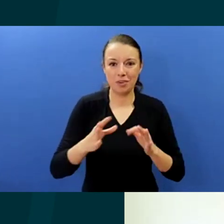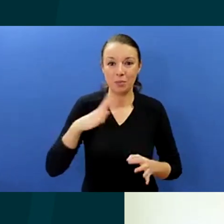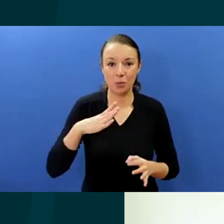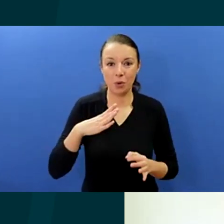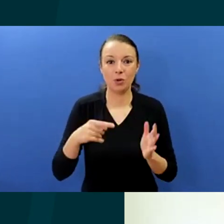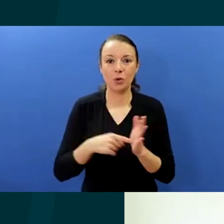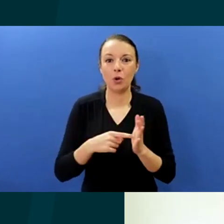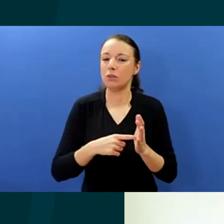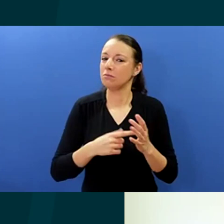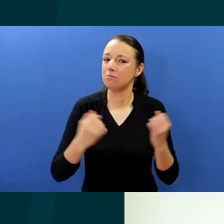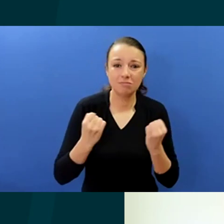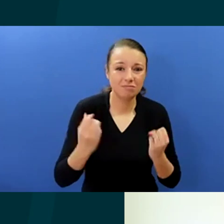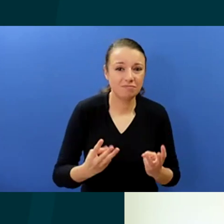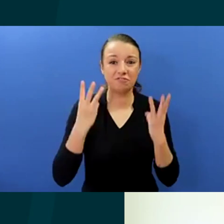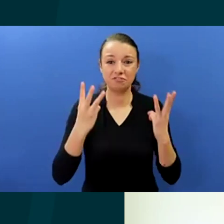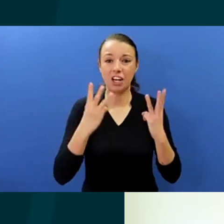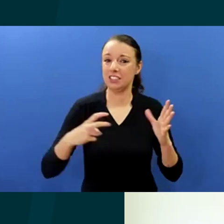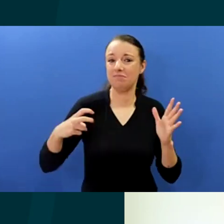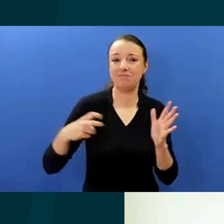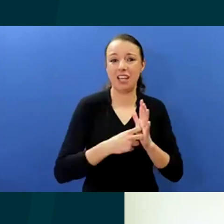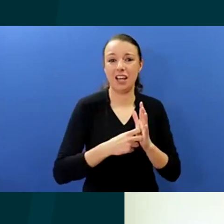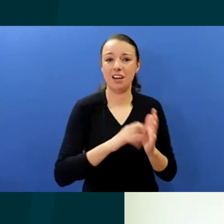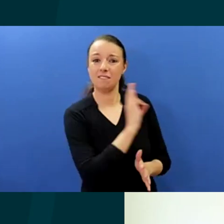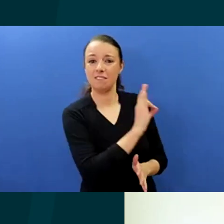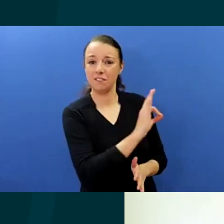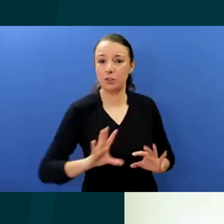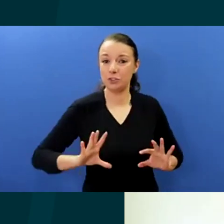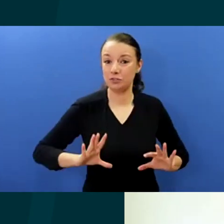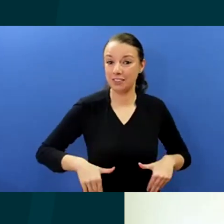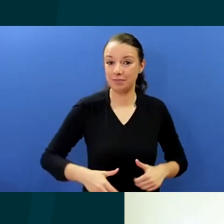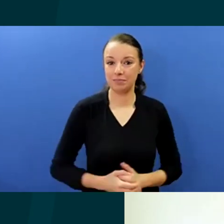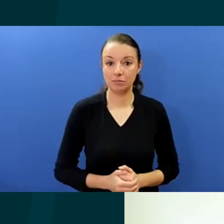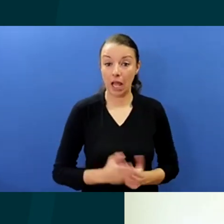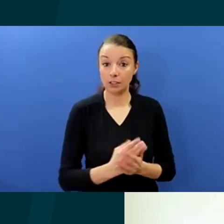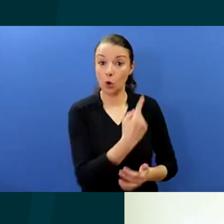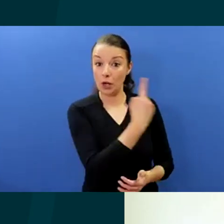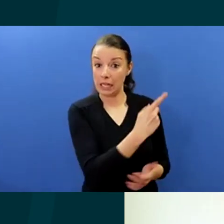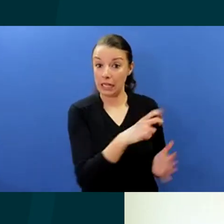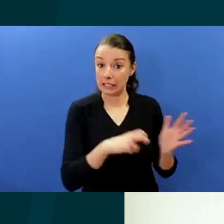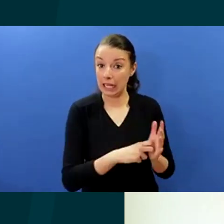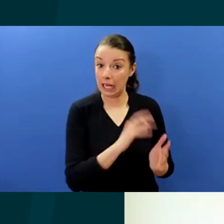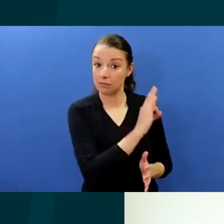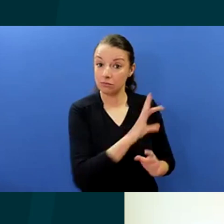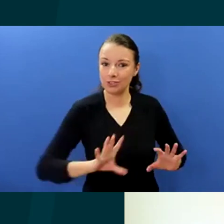focused on something that, as has already been mentioned, is a particular feature of Switzerland, but not the only one.